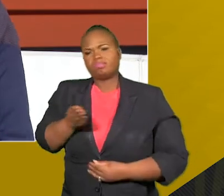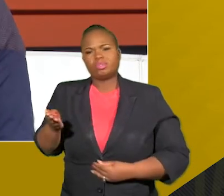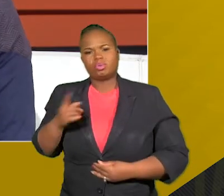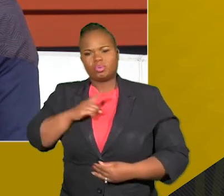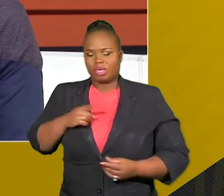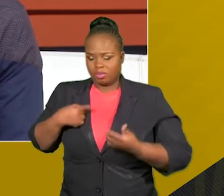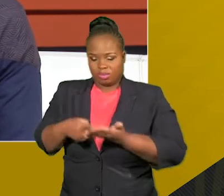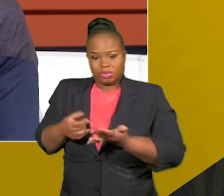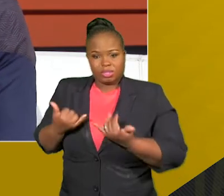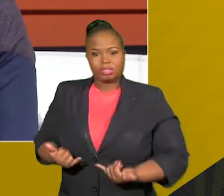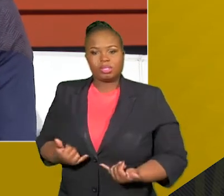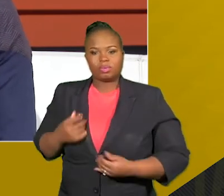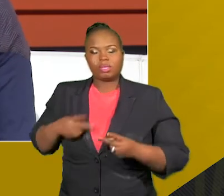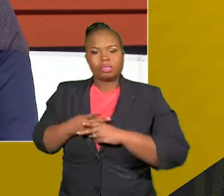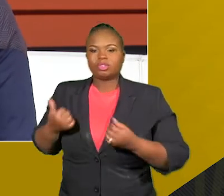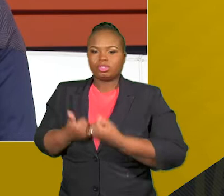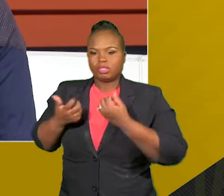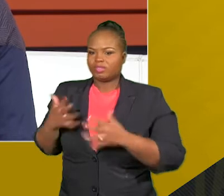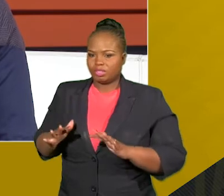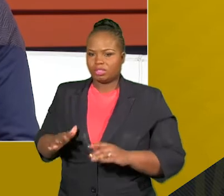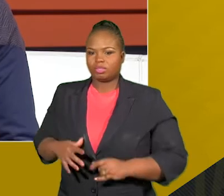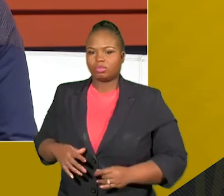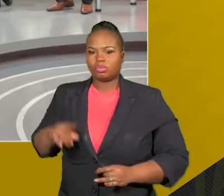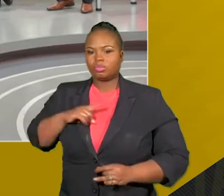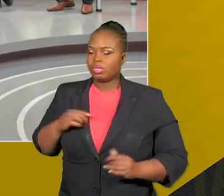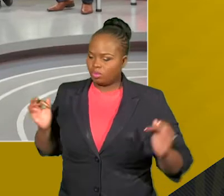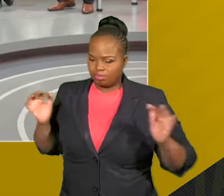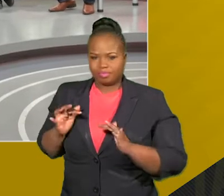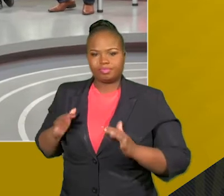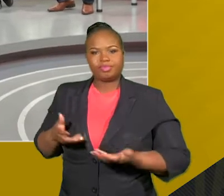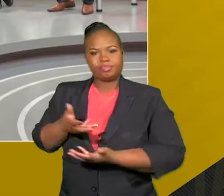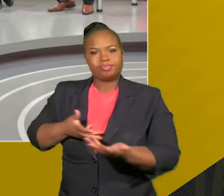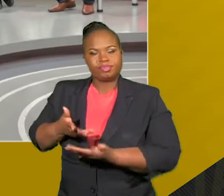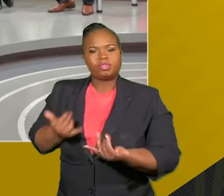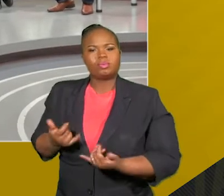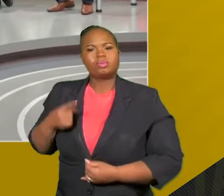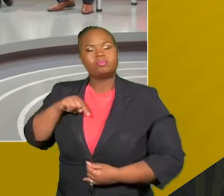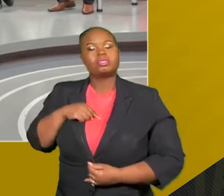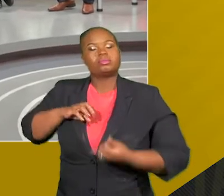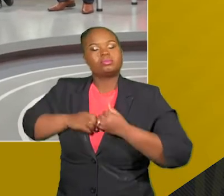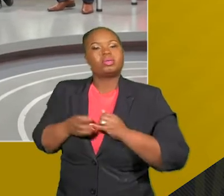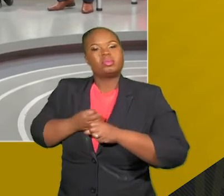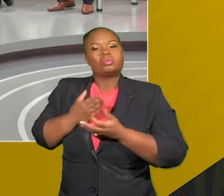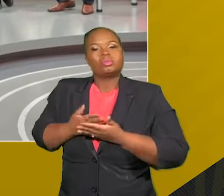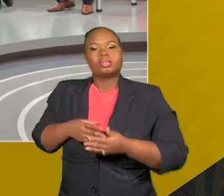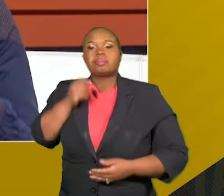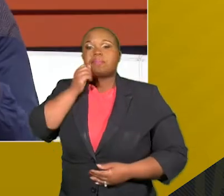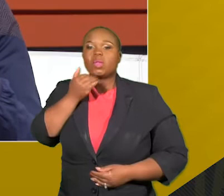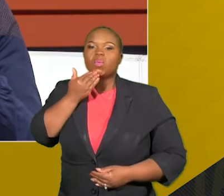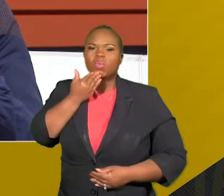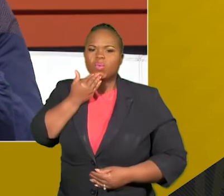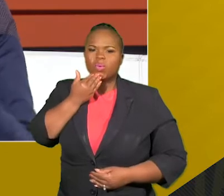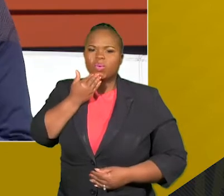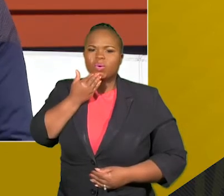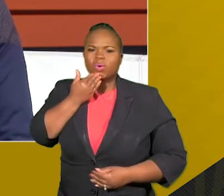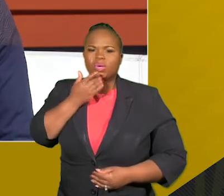as we speak right now. And then I did challenge, when we come to these kind of engagements, we need to also have men that have, you